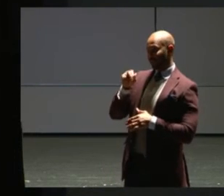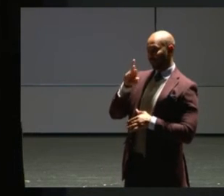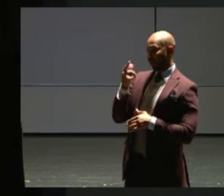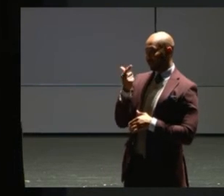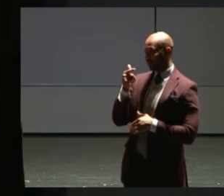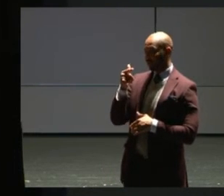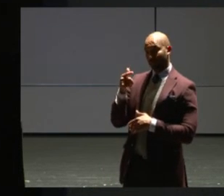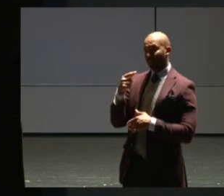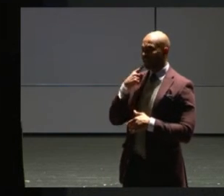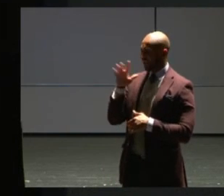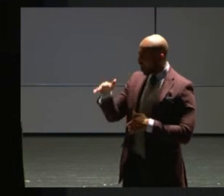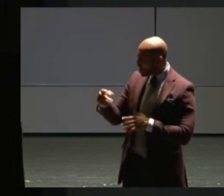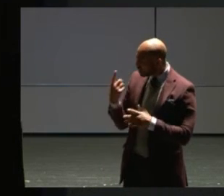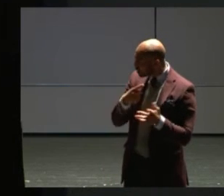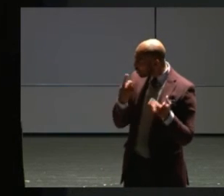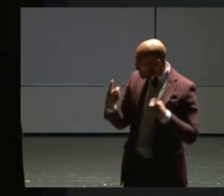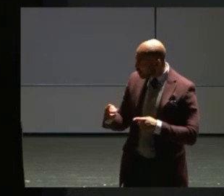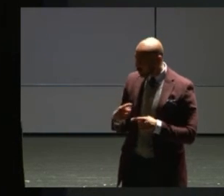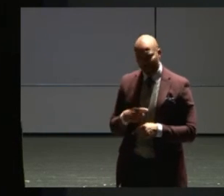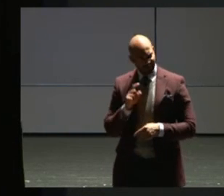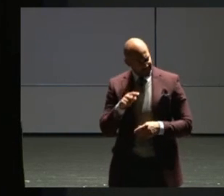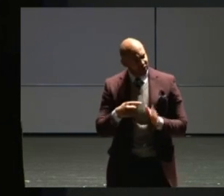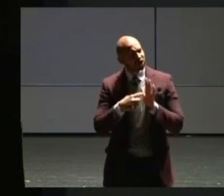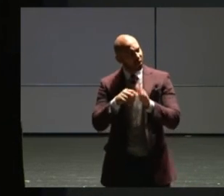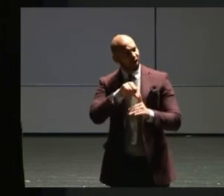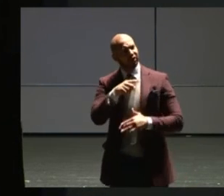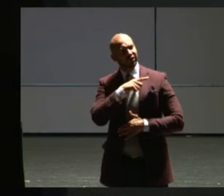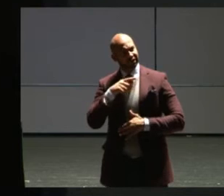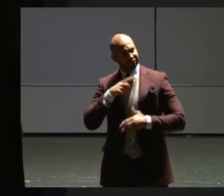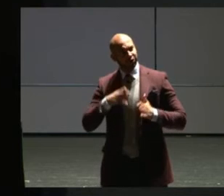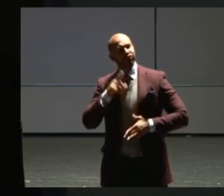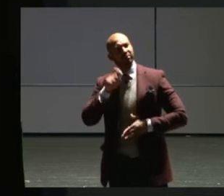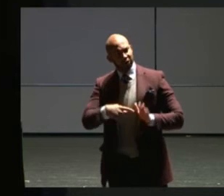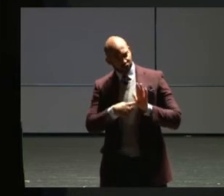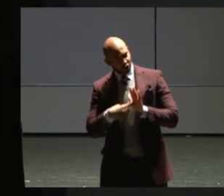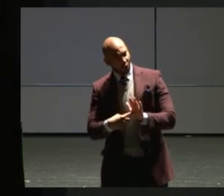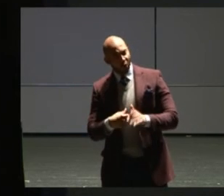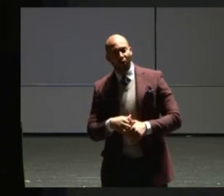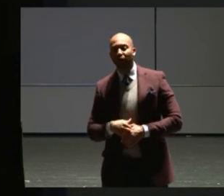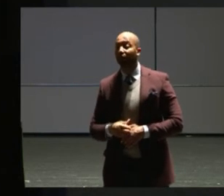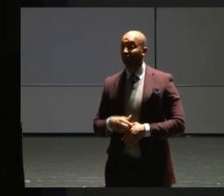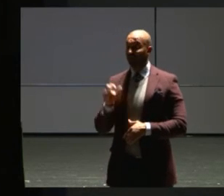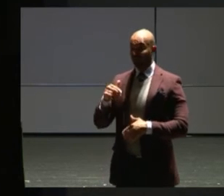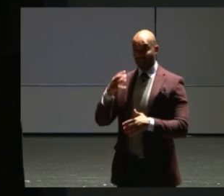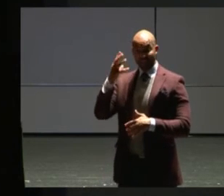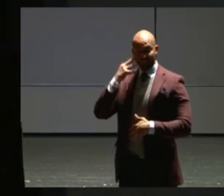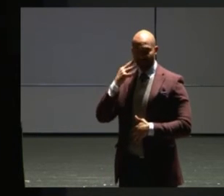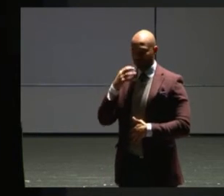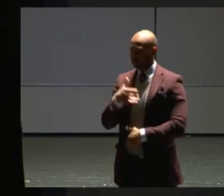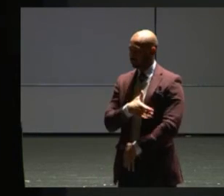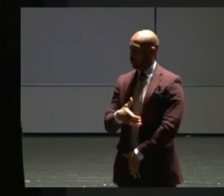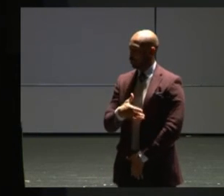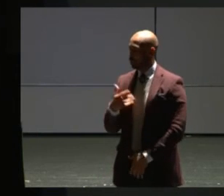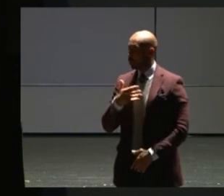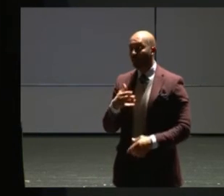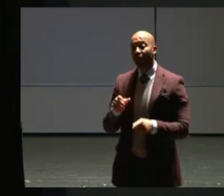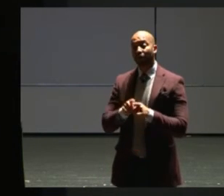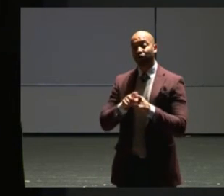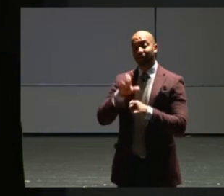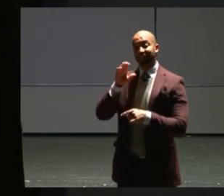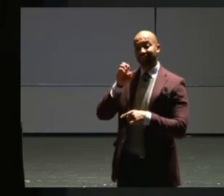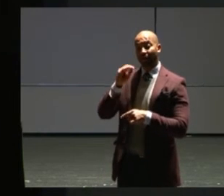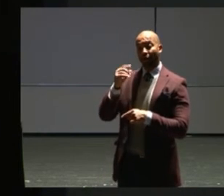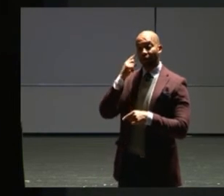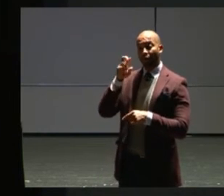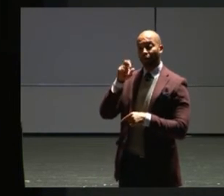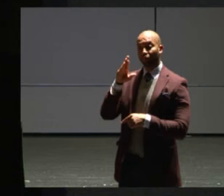need to showcase that for my other legislative colleagues. It was a powerful experience, and I asked Blake Moret, the CEO of Rockwell, to